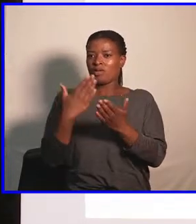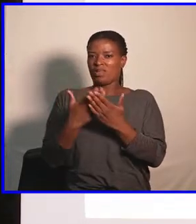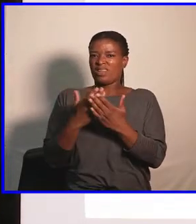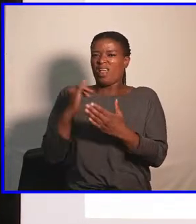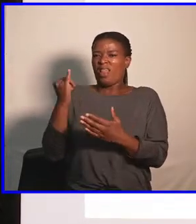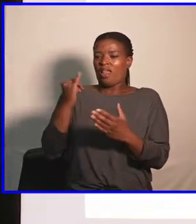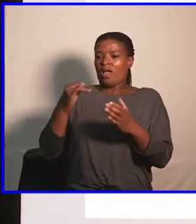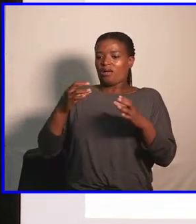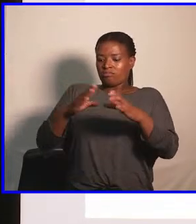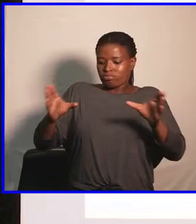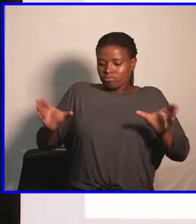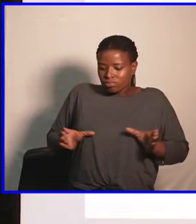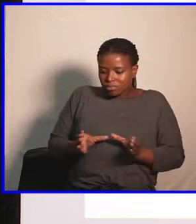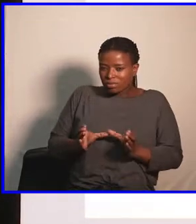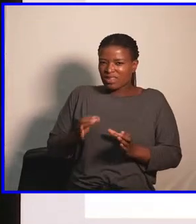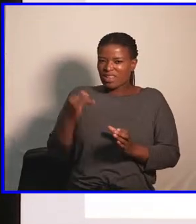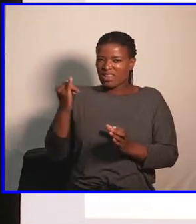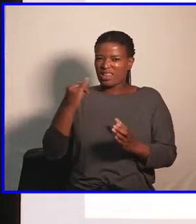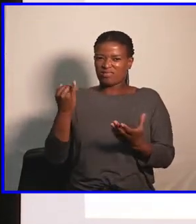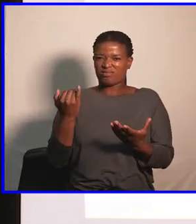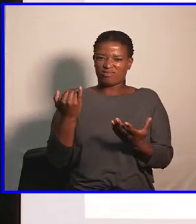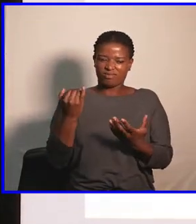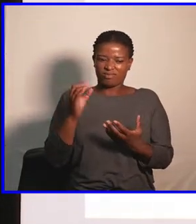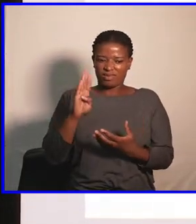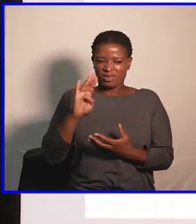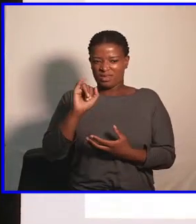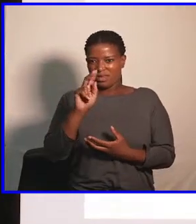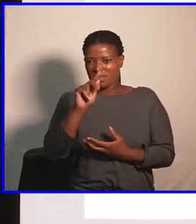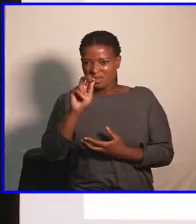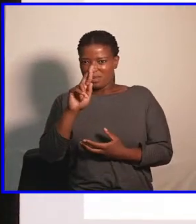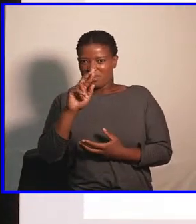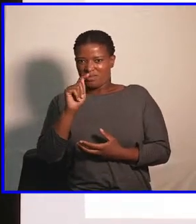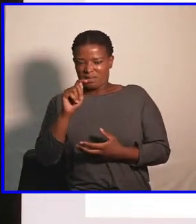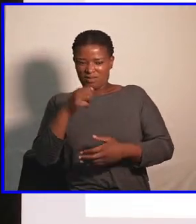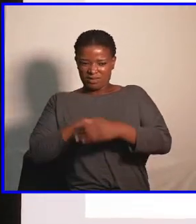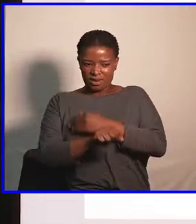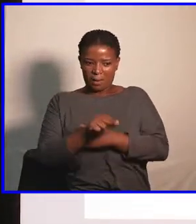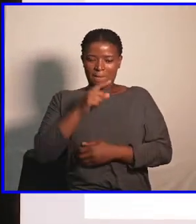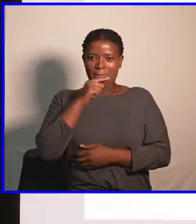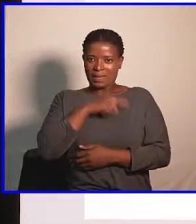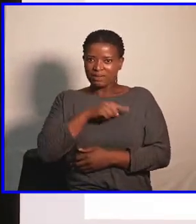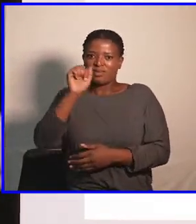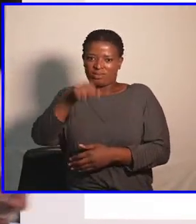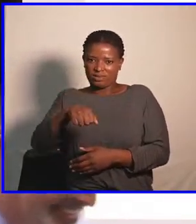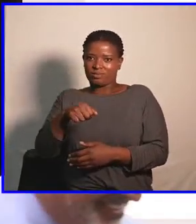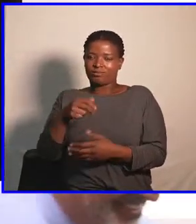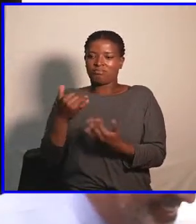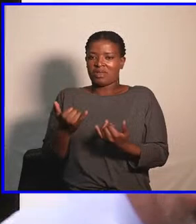party, and I'll hand back to our program director, Dr. Khabo, to tell us.